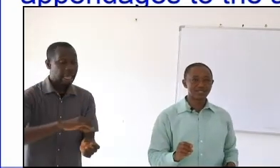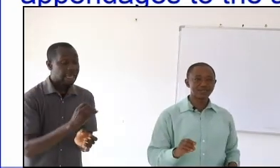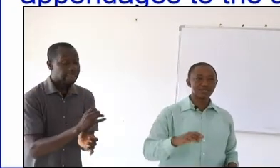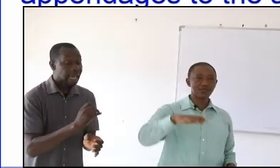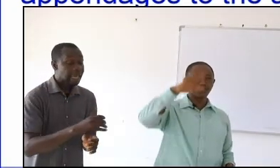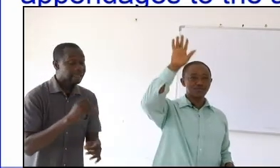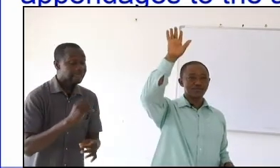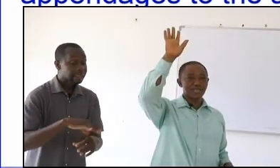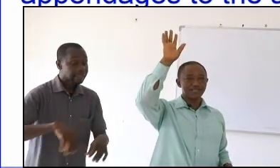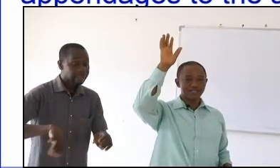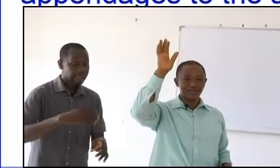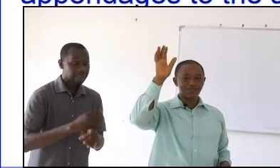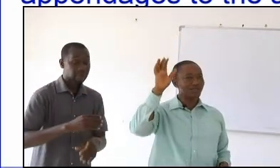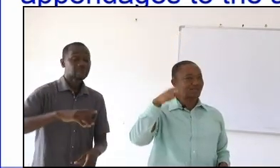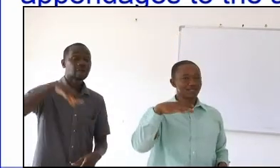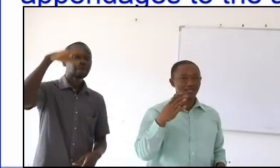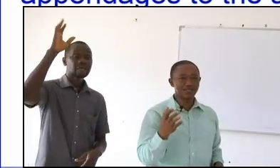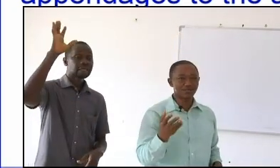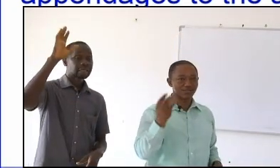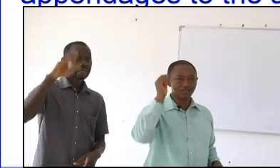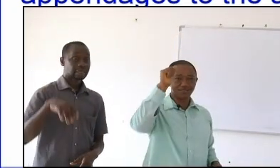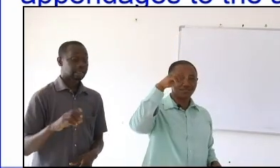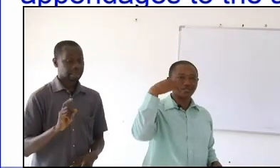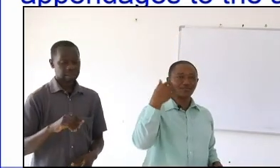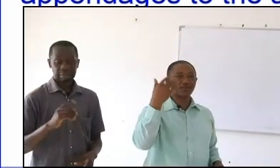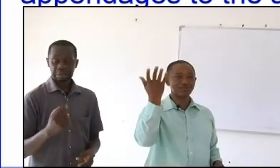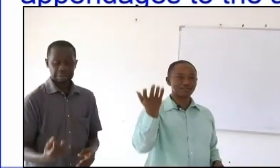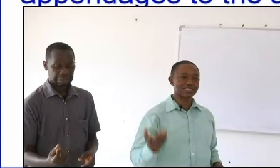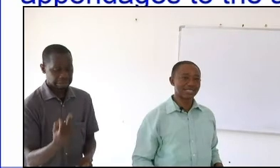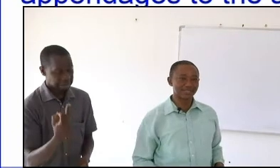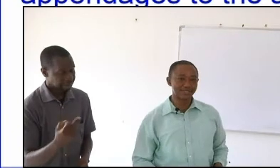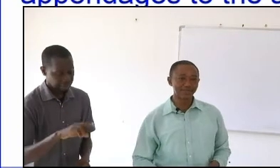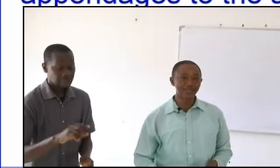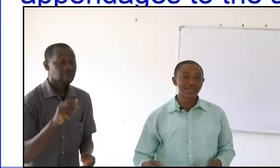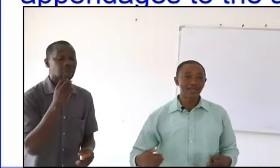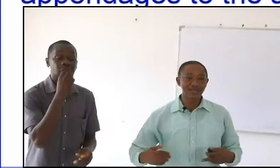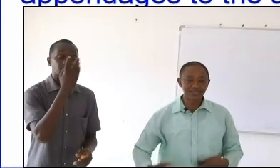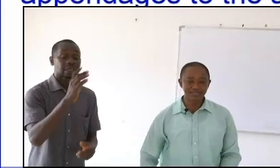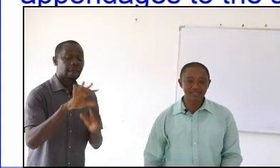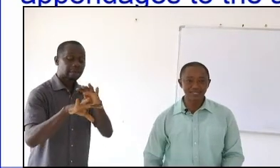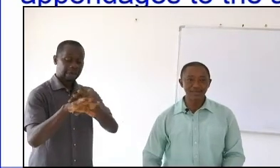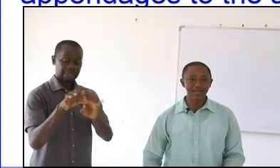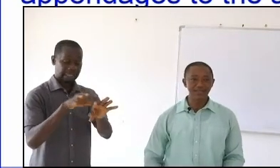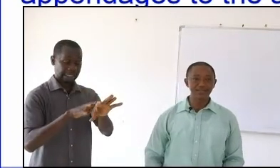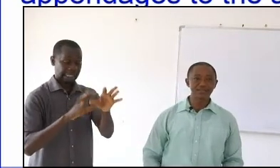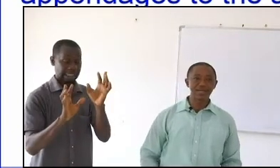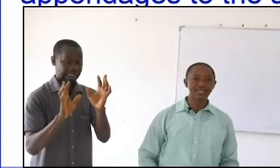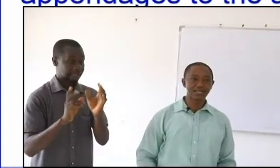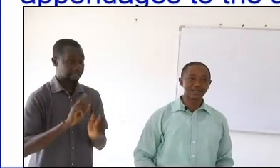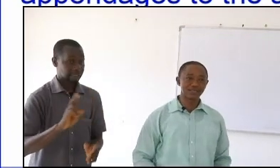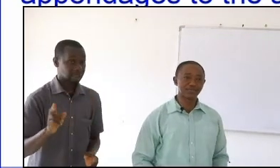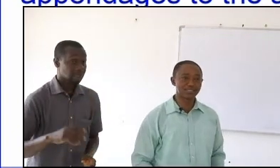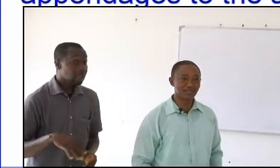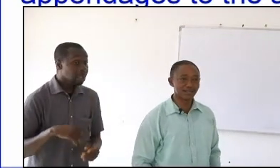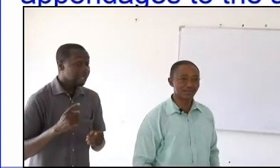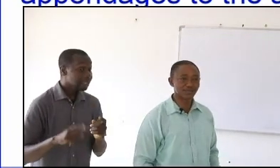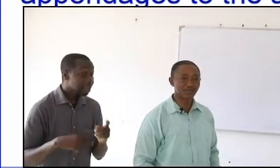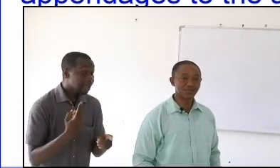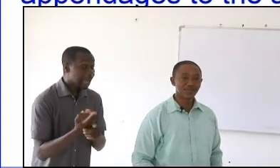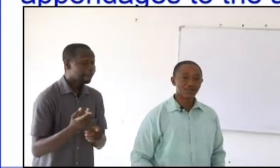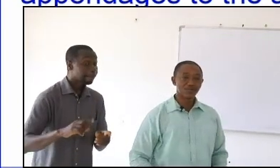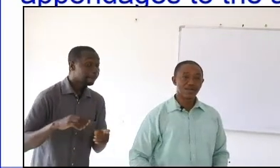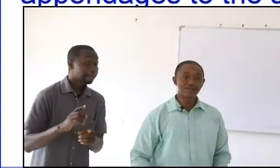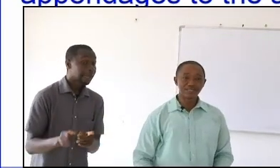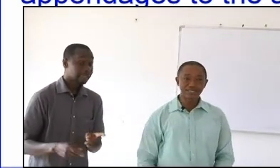sometimes will say, put your phalanges up. It's not an insult, it's just referring to the skeleton. The similar pattern is repeated at the